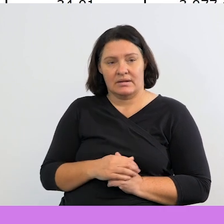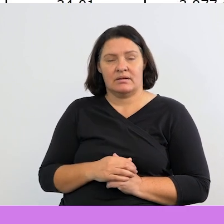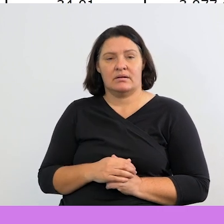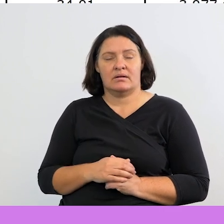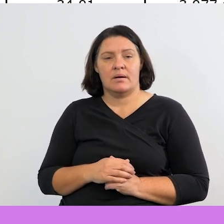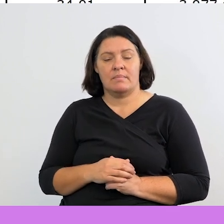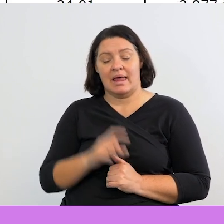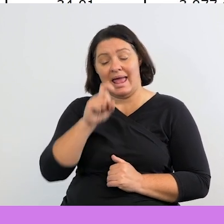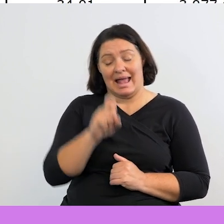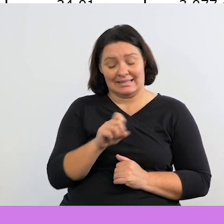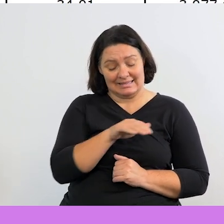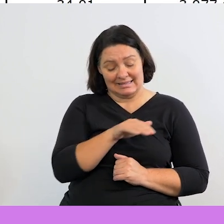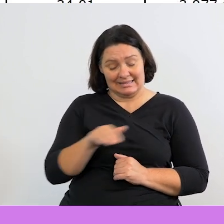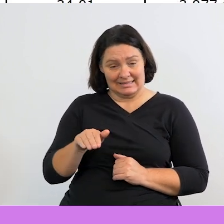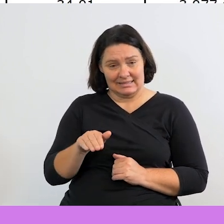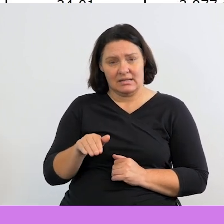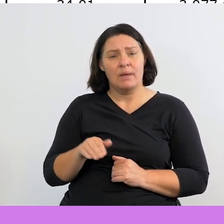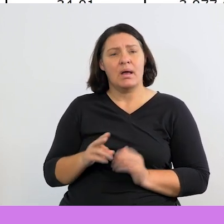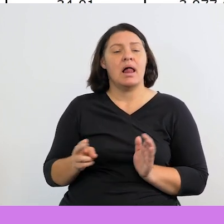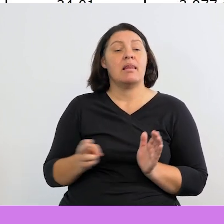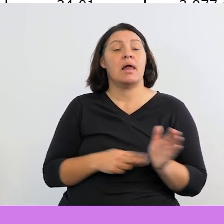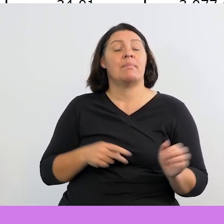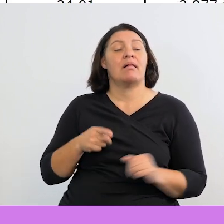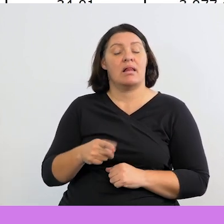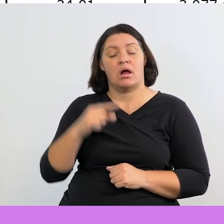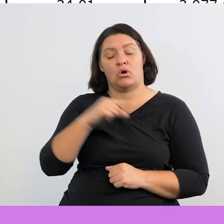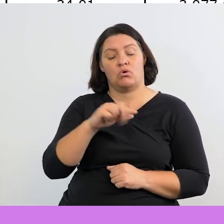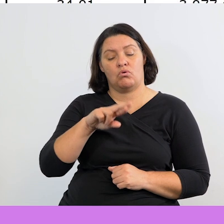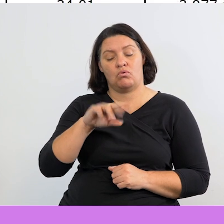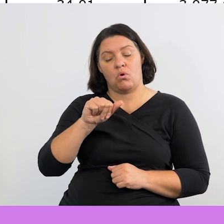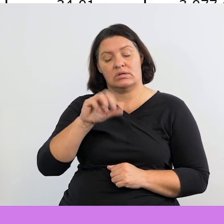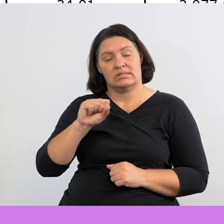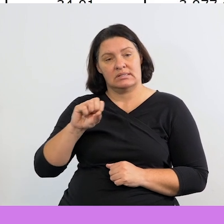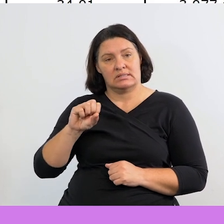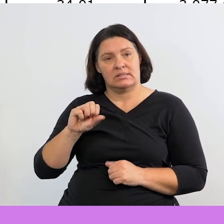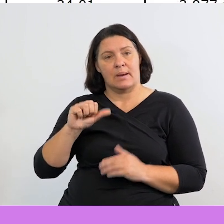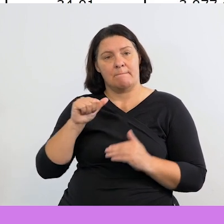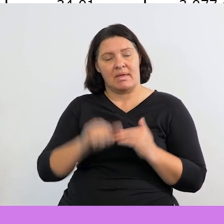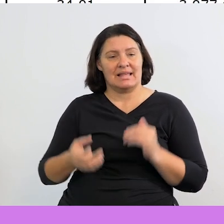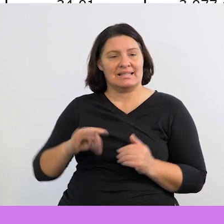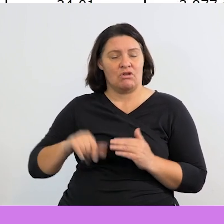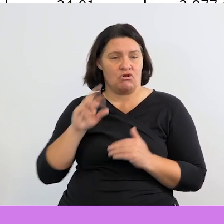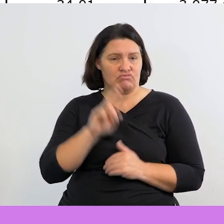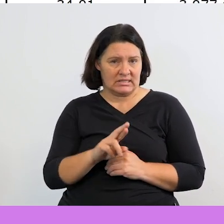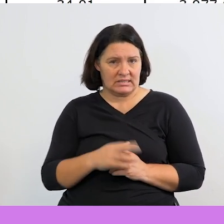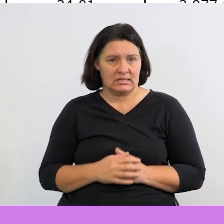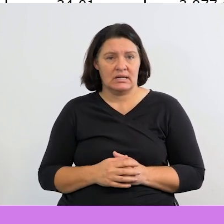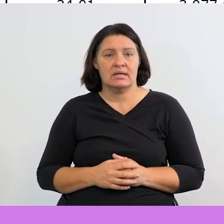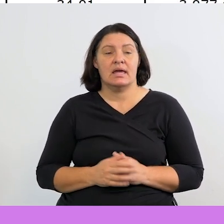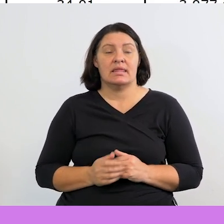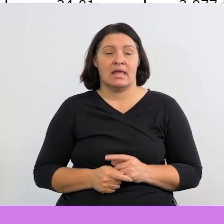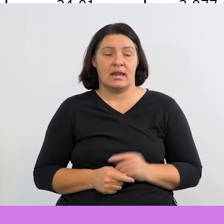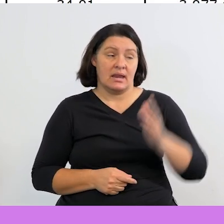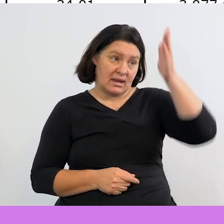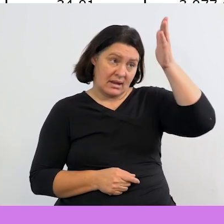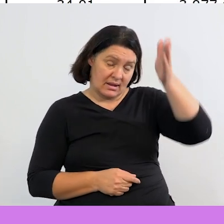right here, which is my x-axis horizontal, and I labeled that gross monthly salary in rand. Then here on my vertical axis,